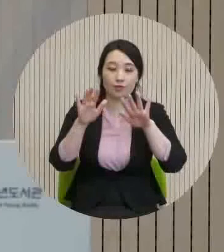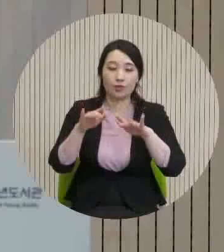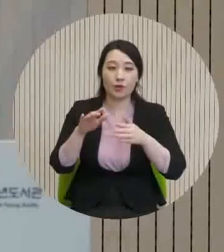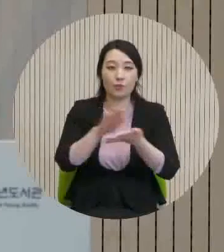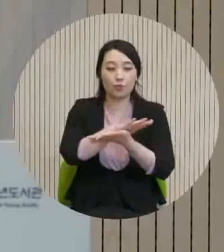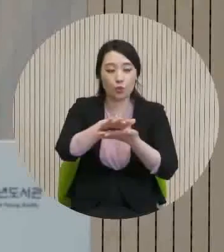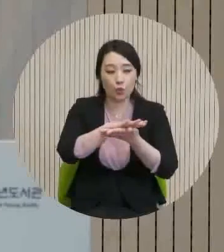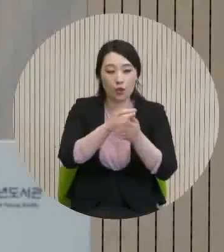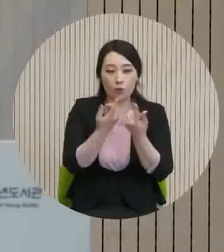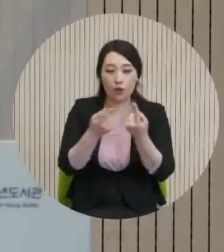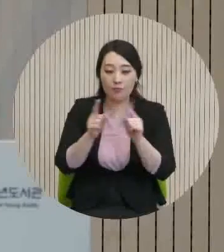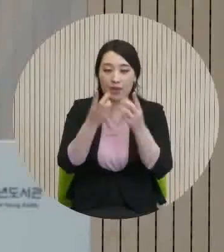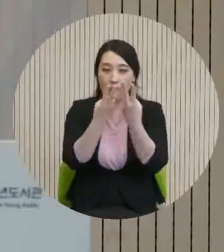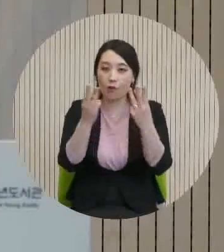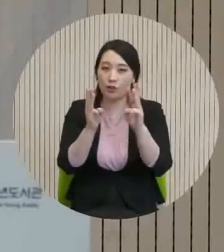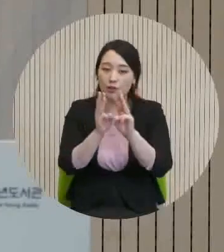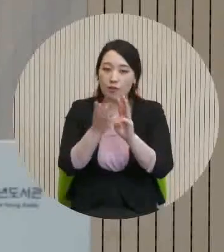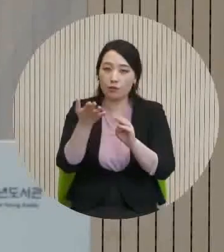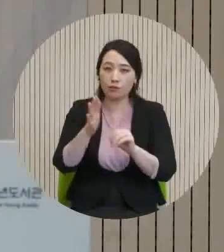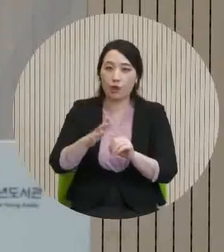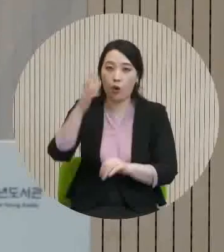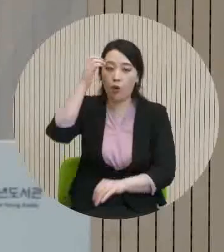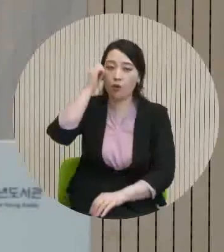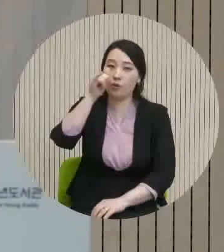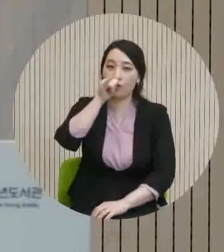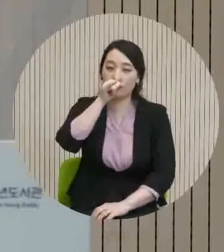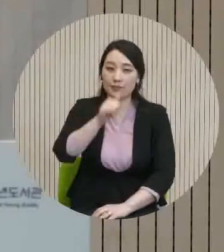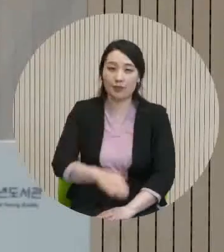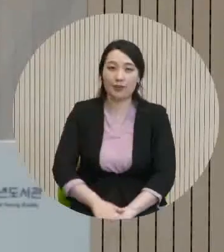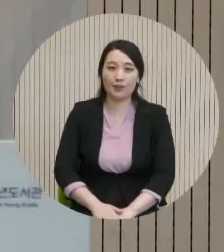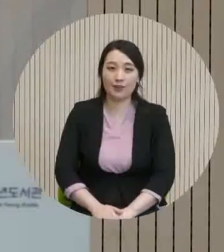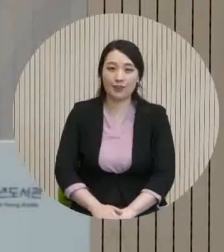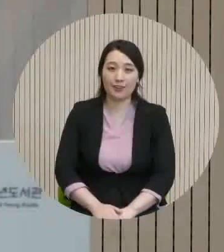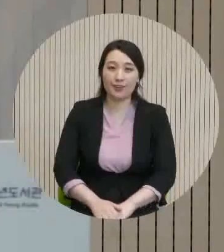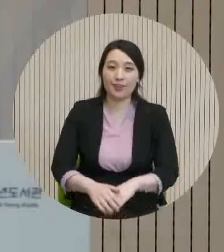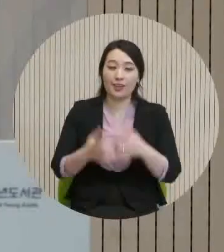the play elements in the workshop. I think these are very impressive.